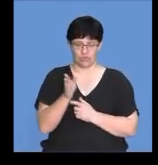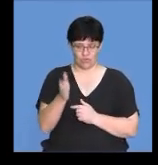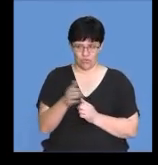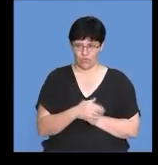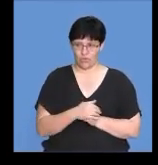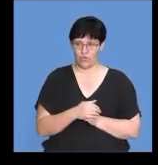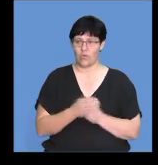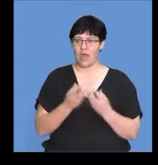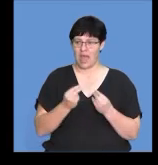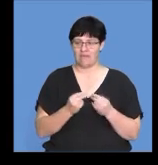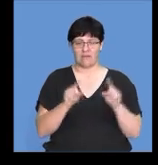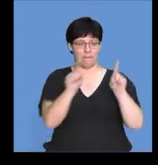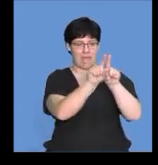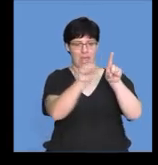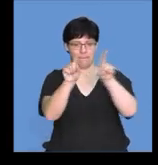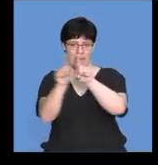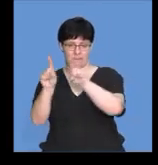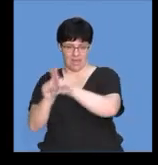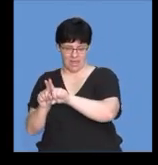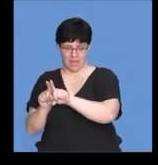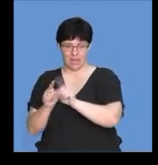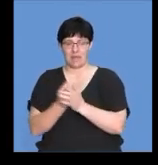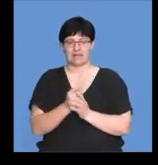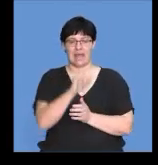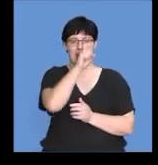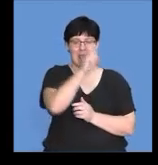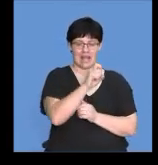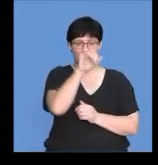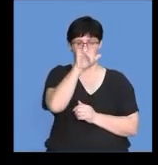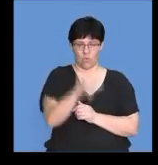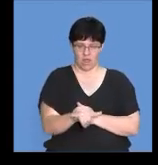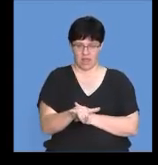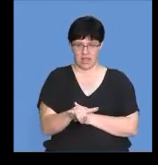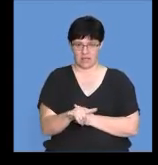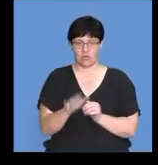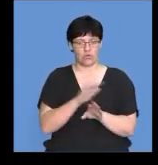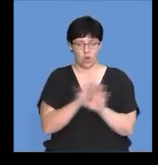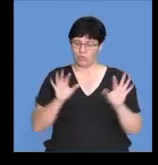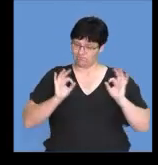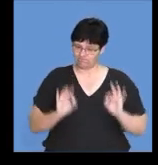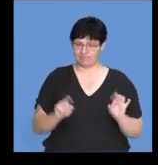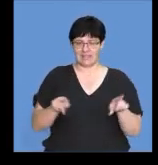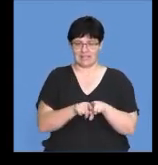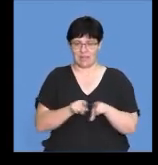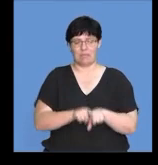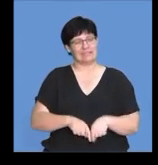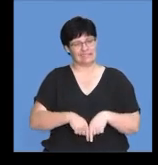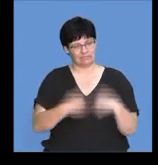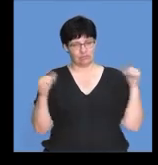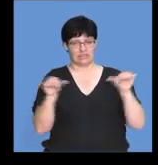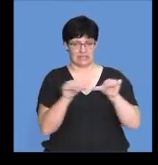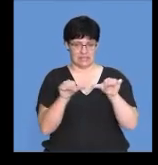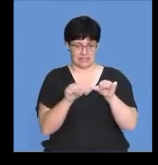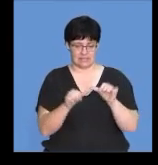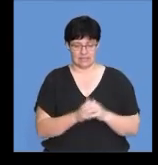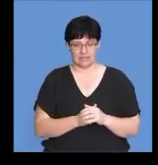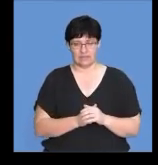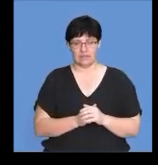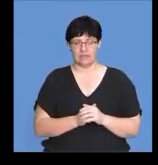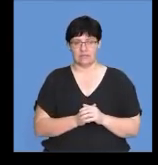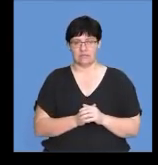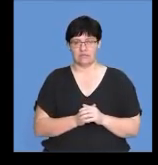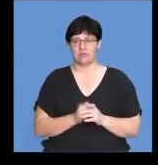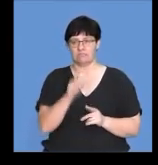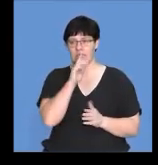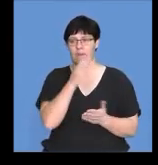So we have pairs of chromosomes, except the X and Y, which are not identical. They're quite different in size. So that is